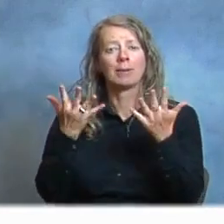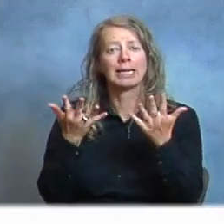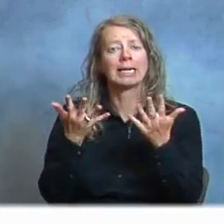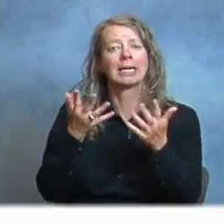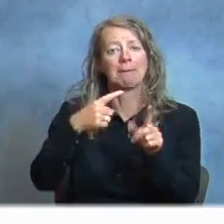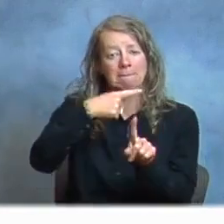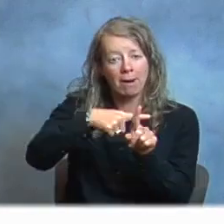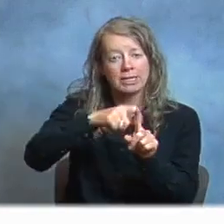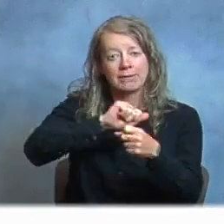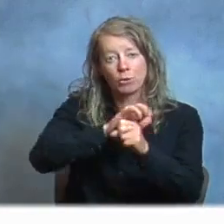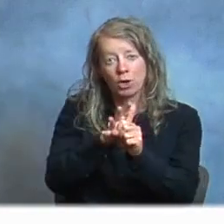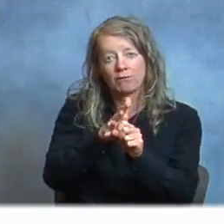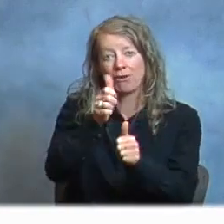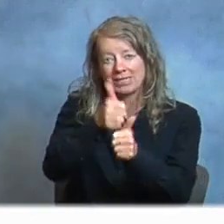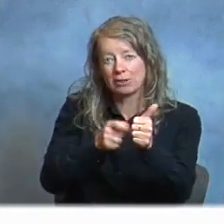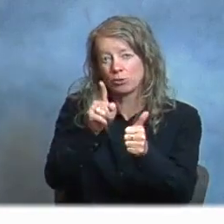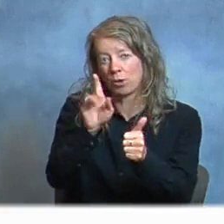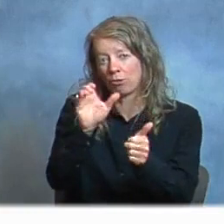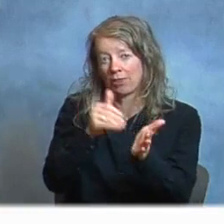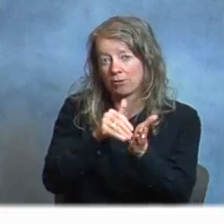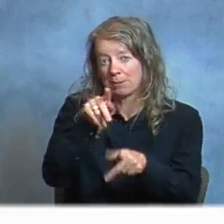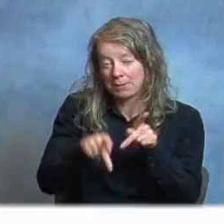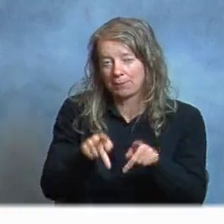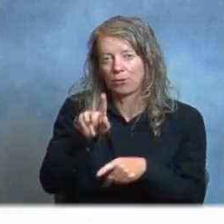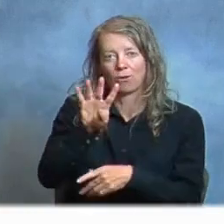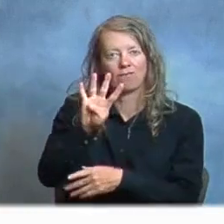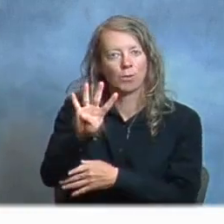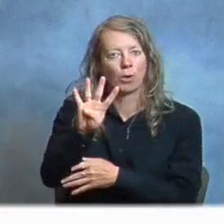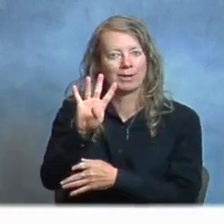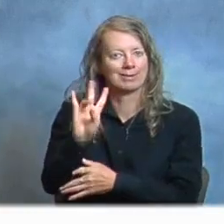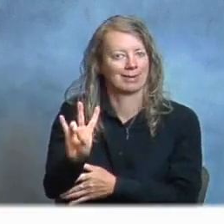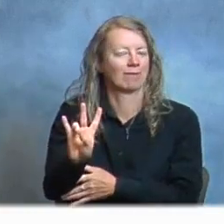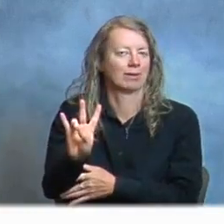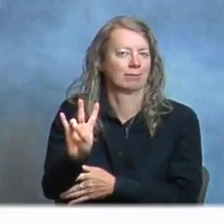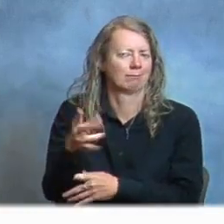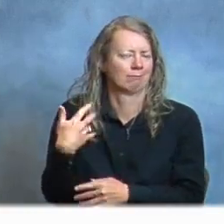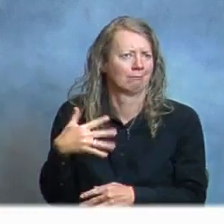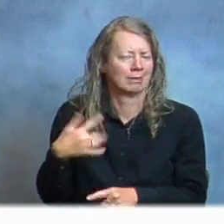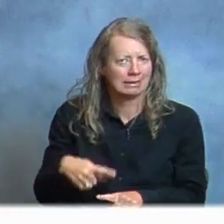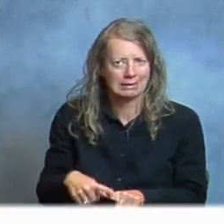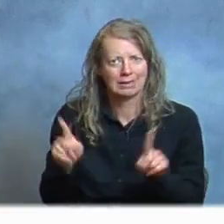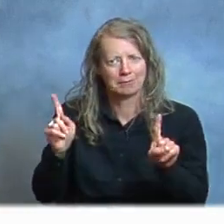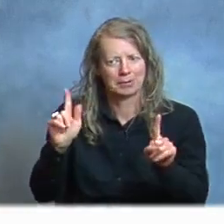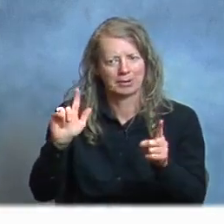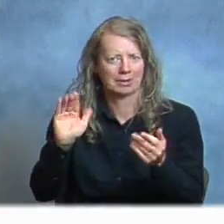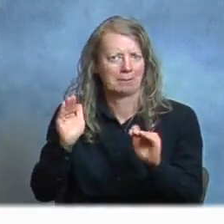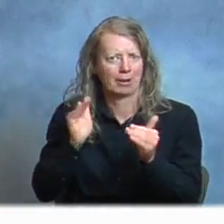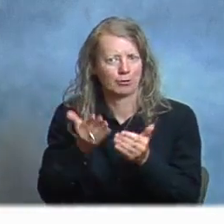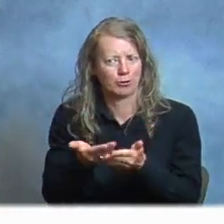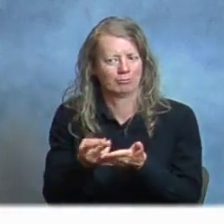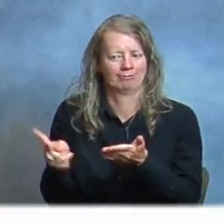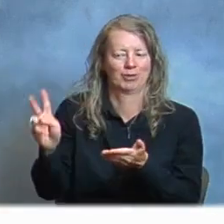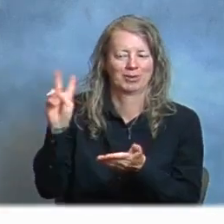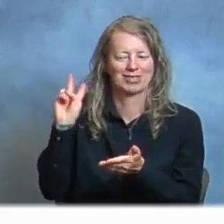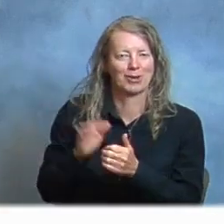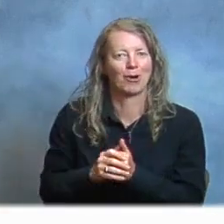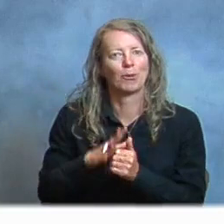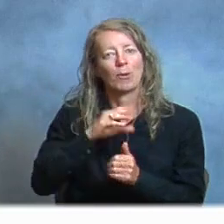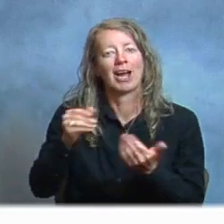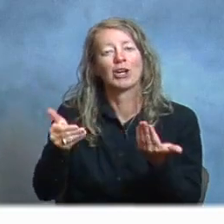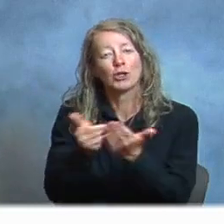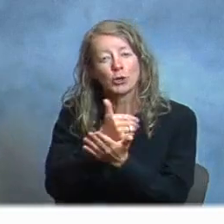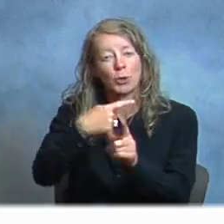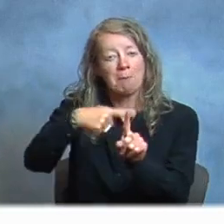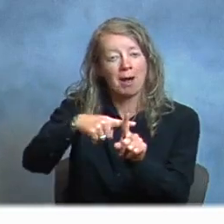47 cases per 100,000 per week. Yeah, a bit different than the last time I was here, and our new cases per day